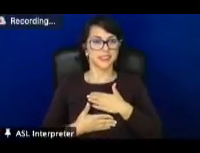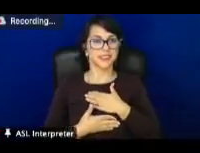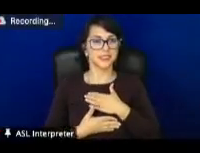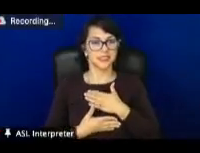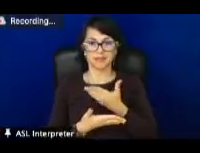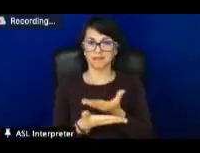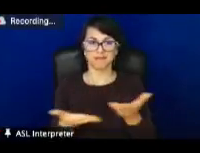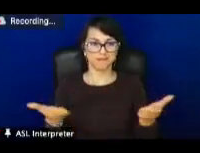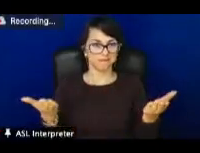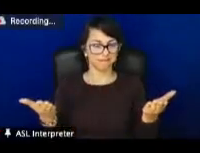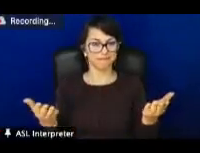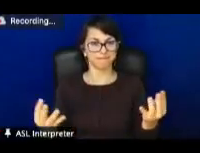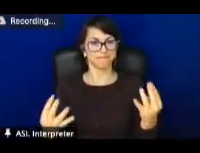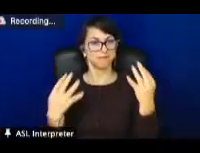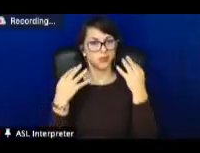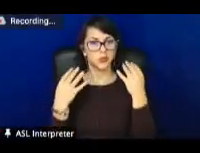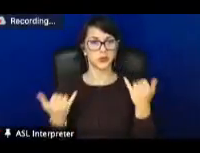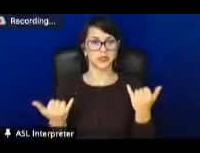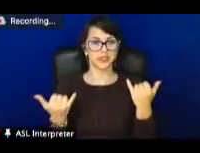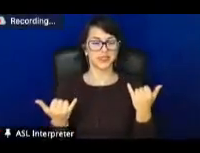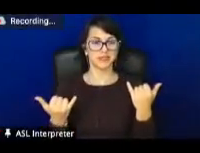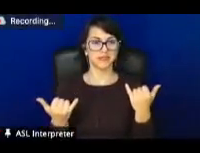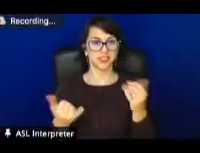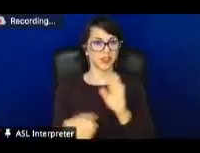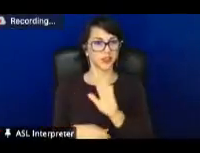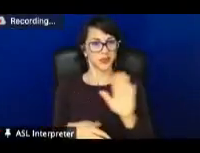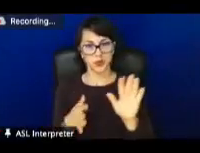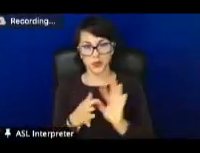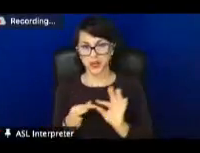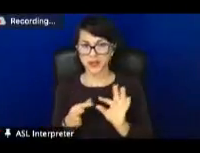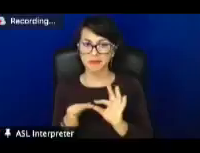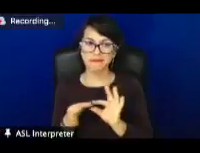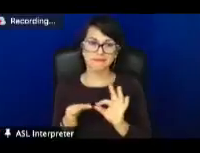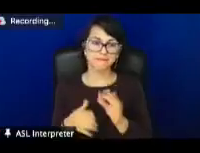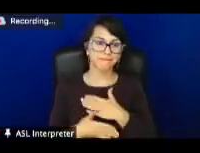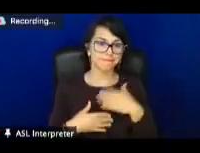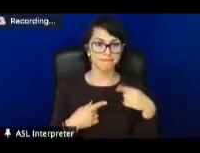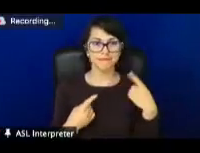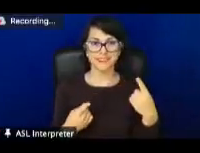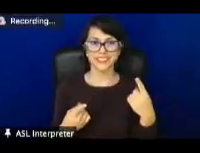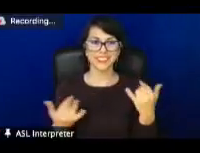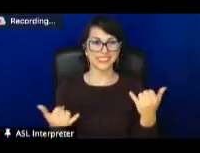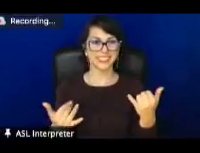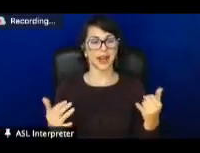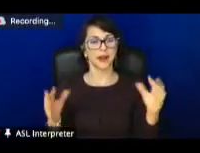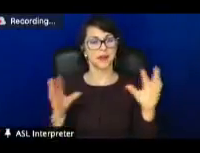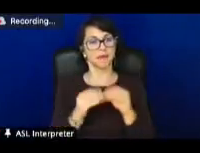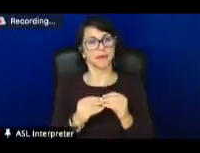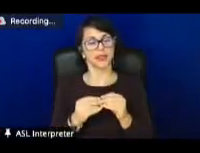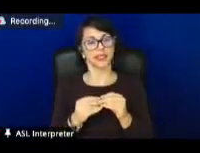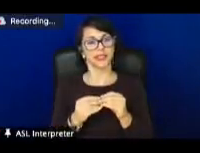everyone joining us and your input, and I will call this meeting adjourned.